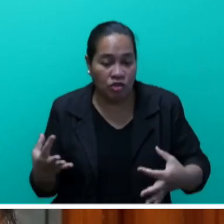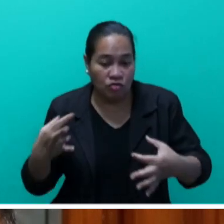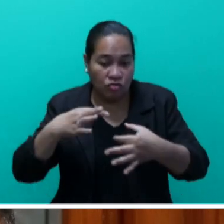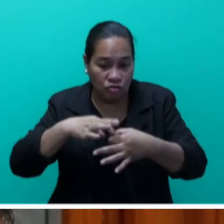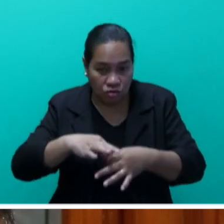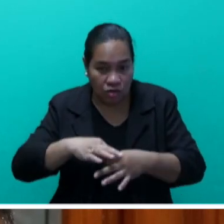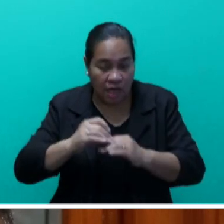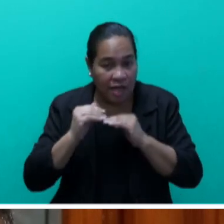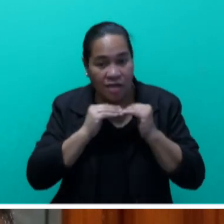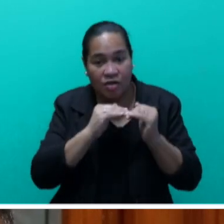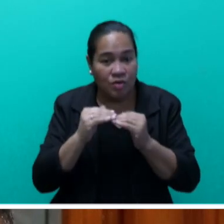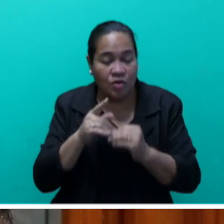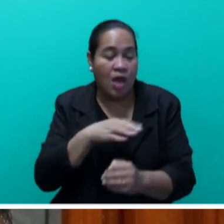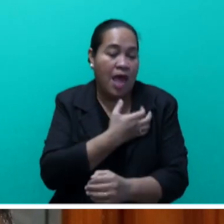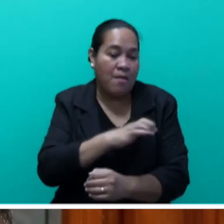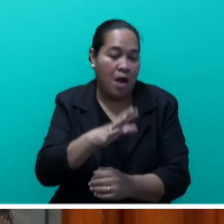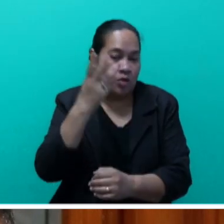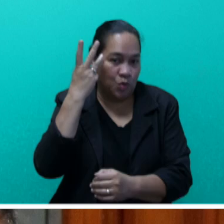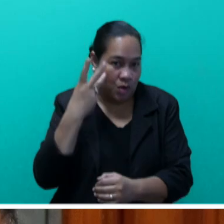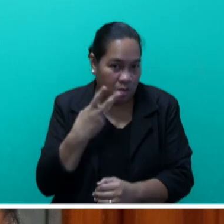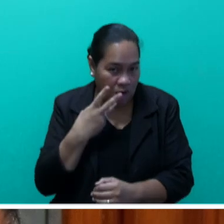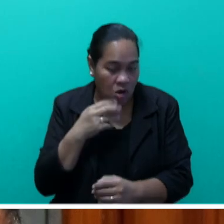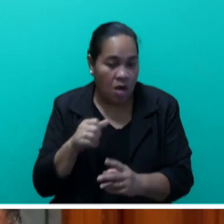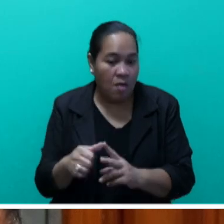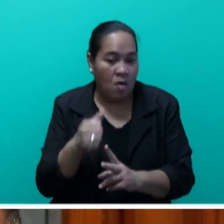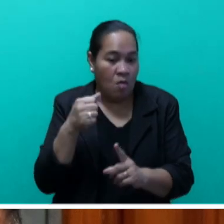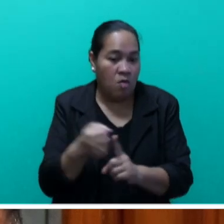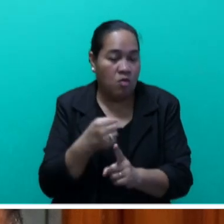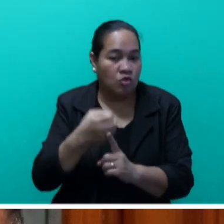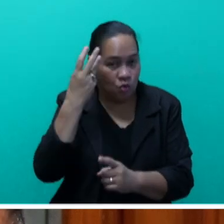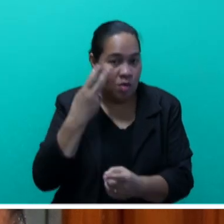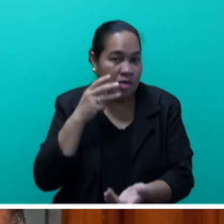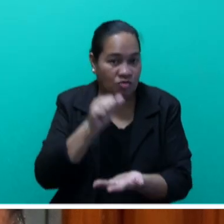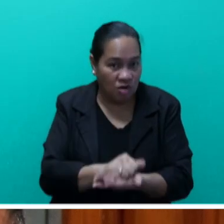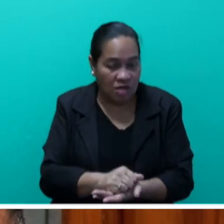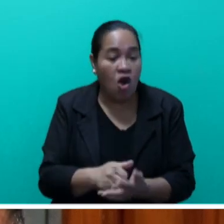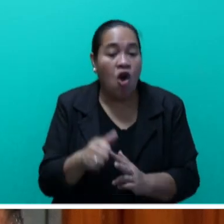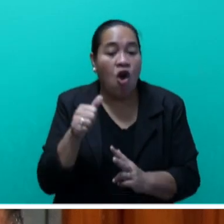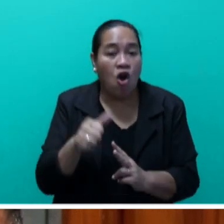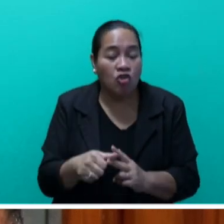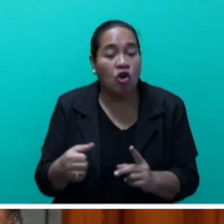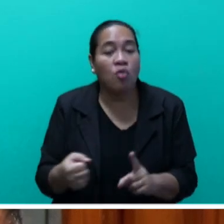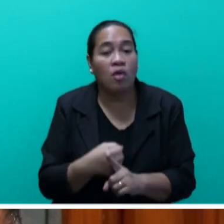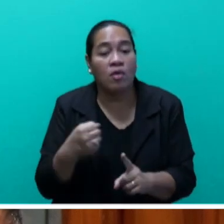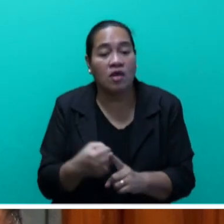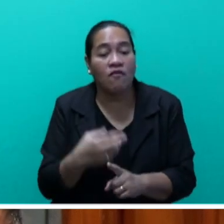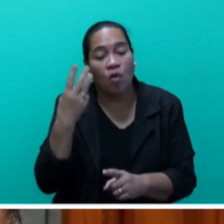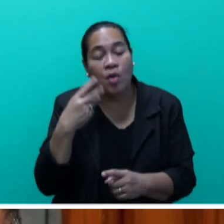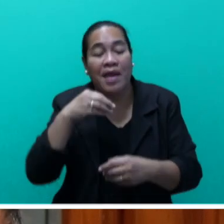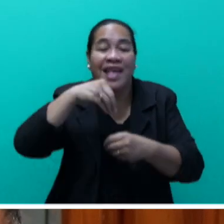in the empowerment of women and the promotion of women's rights and promoting the anticipation of women in